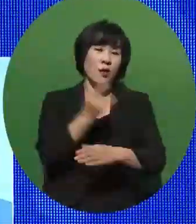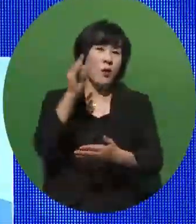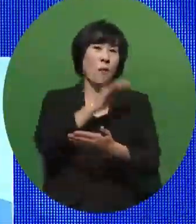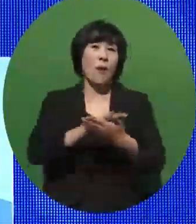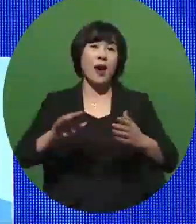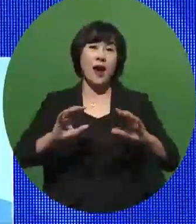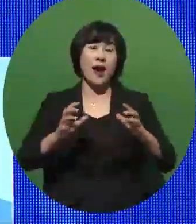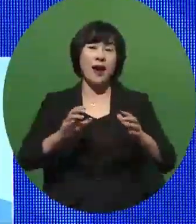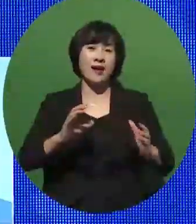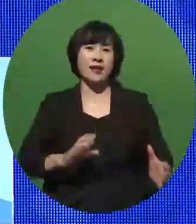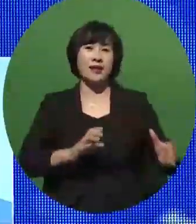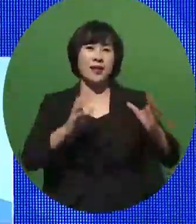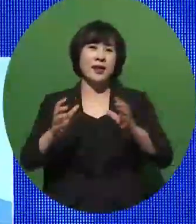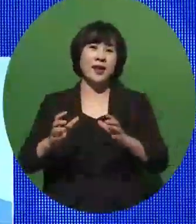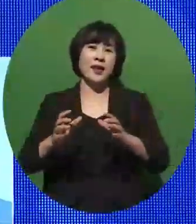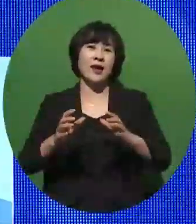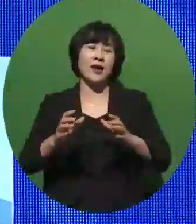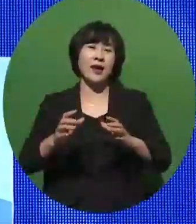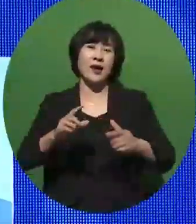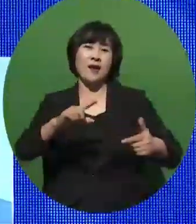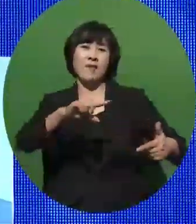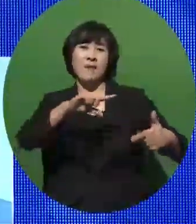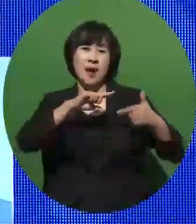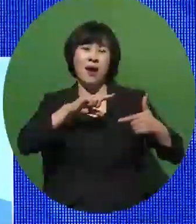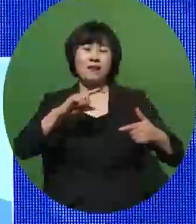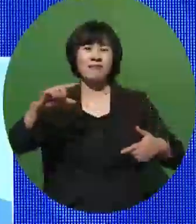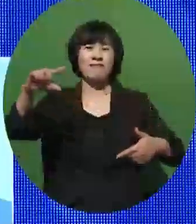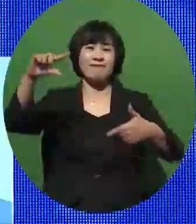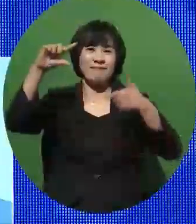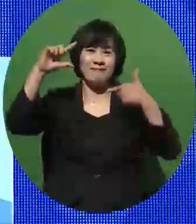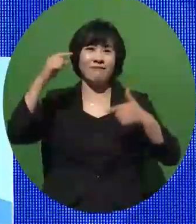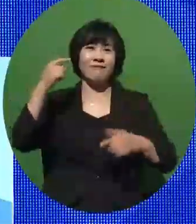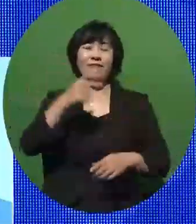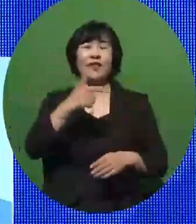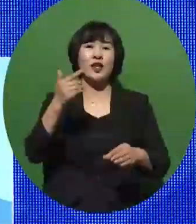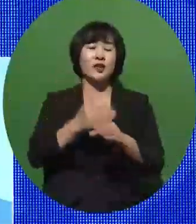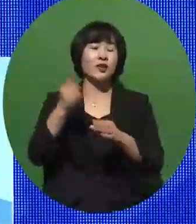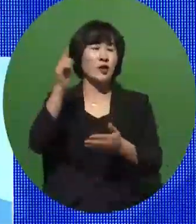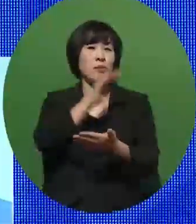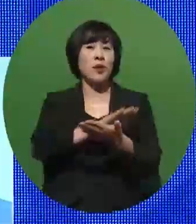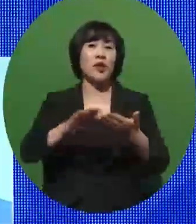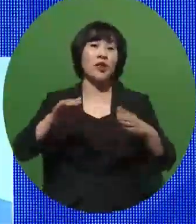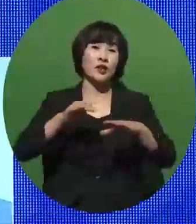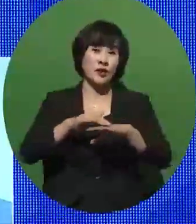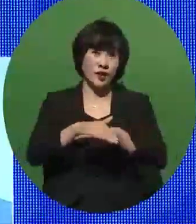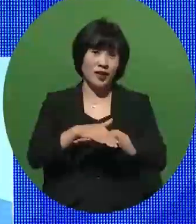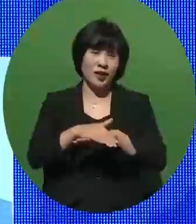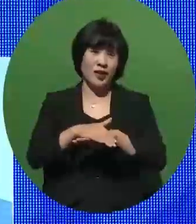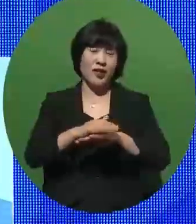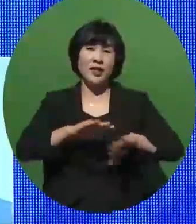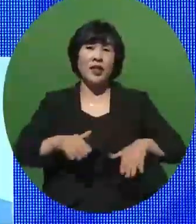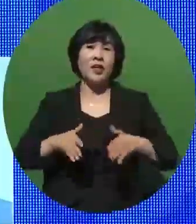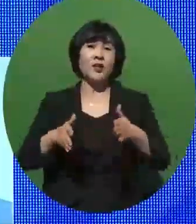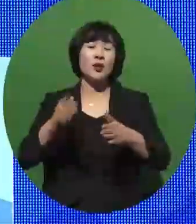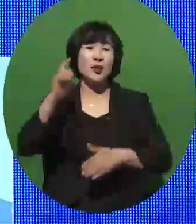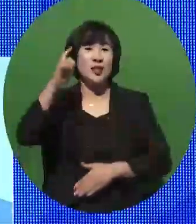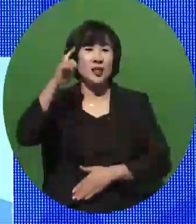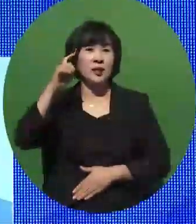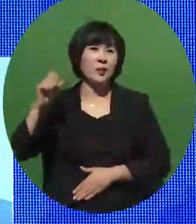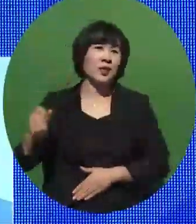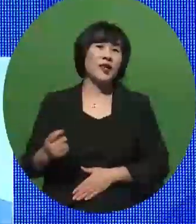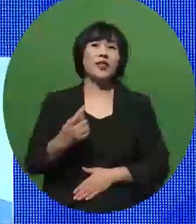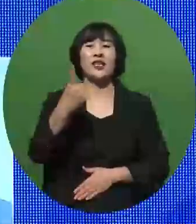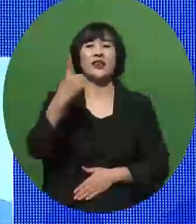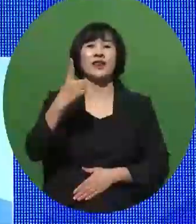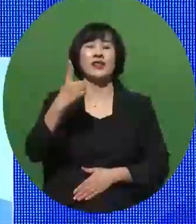and contribution to global and universal values. We, the people of Jeollanamdo, feel infinite pride in the fact that